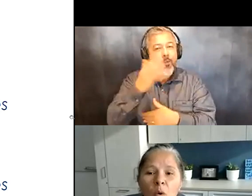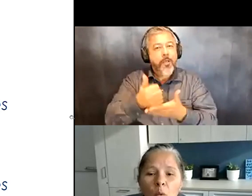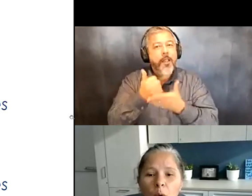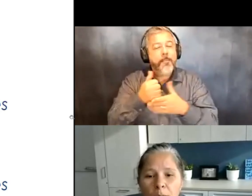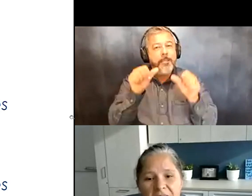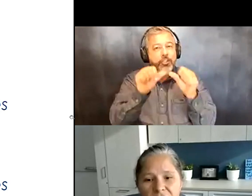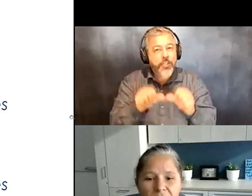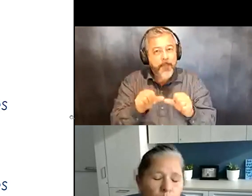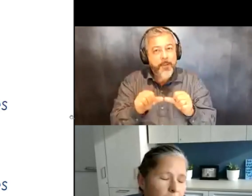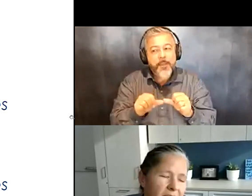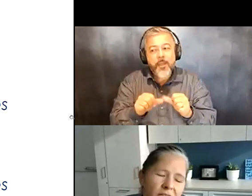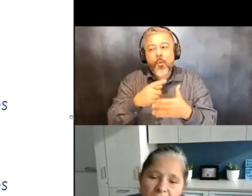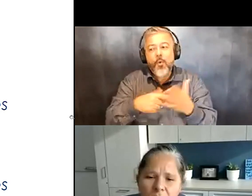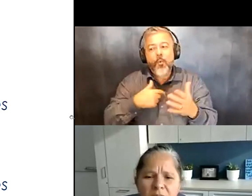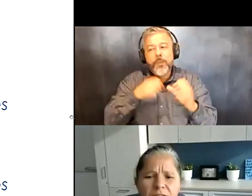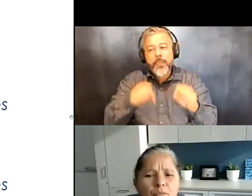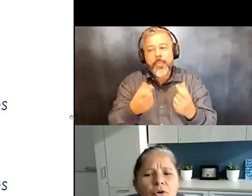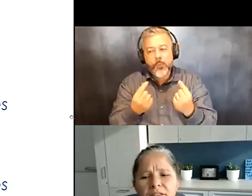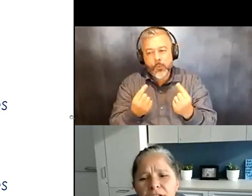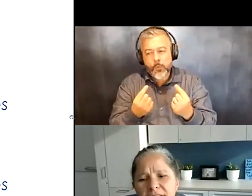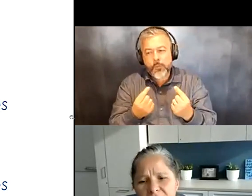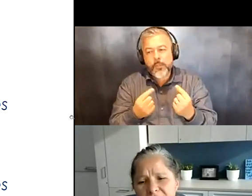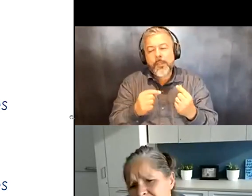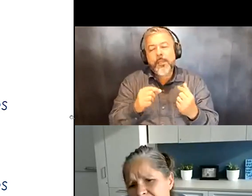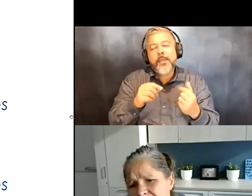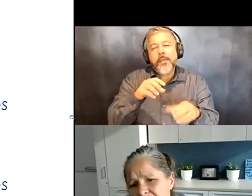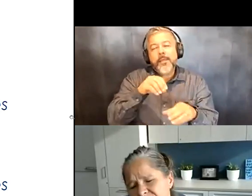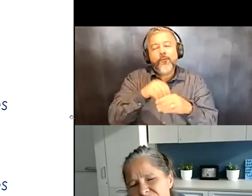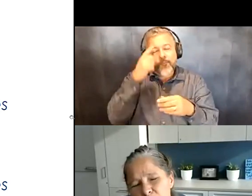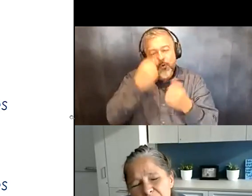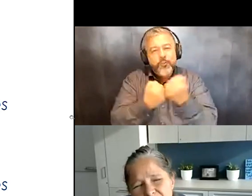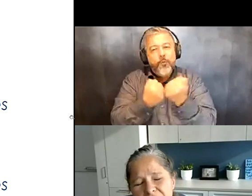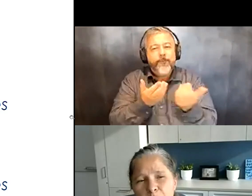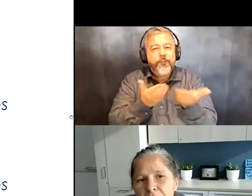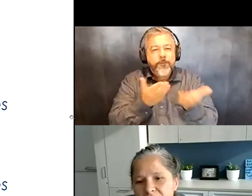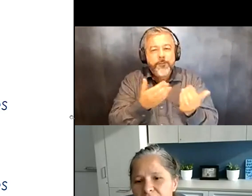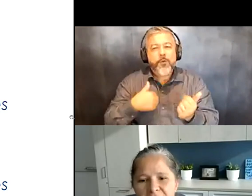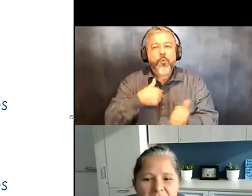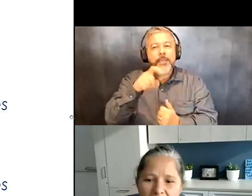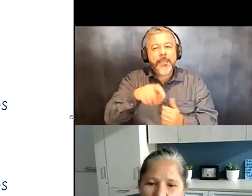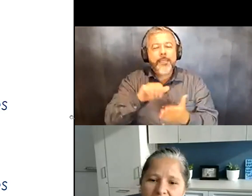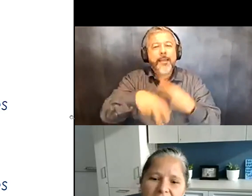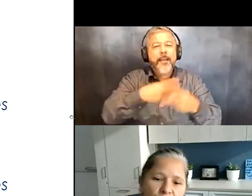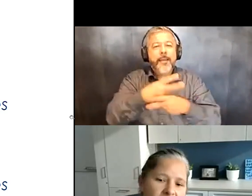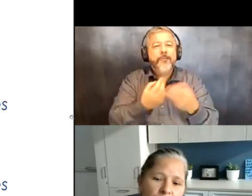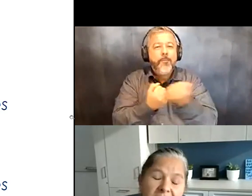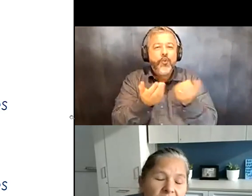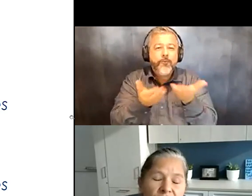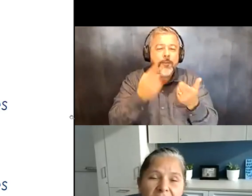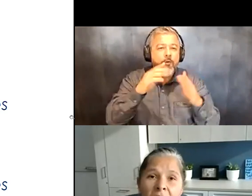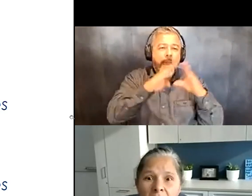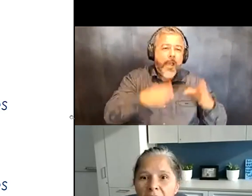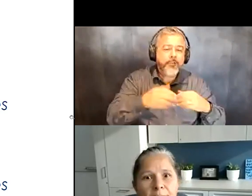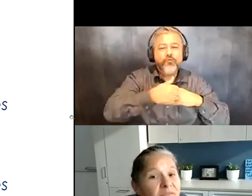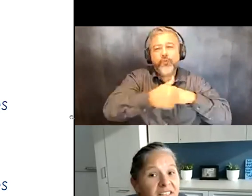shape what we can do in terms of supportive services. We need those supportive services for housing,